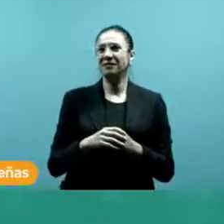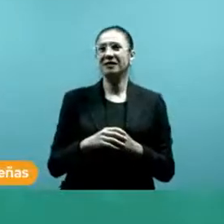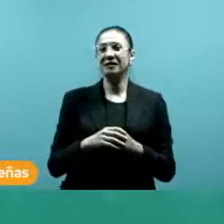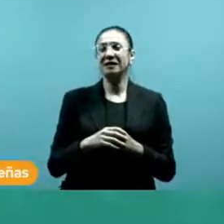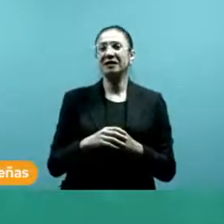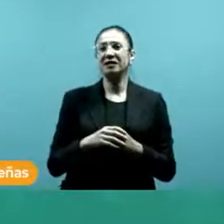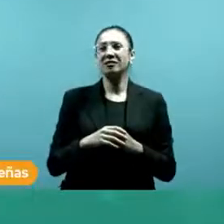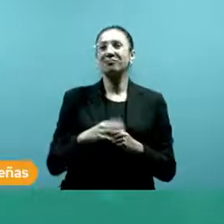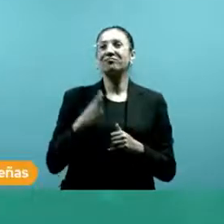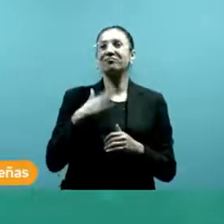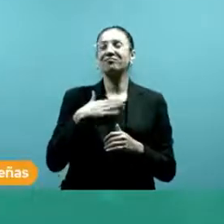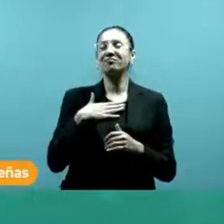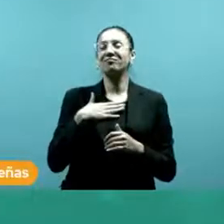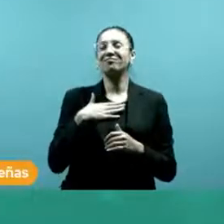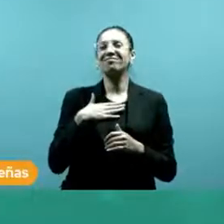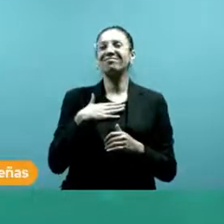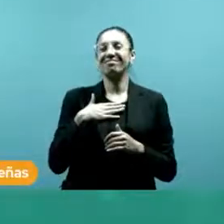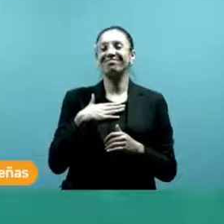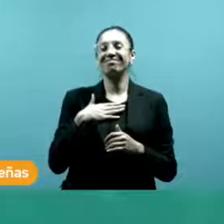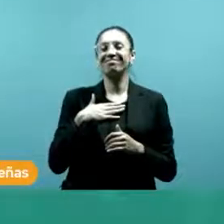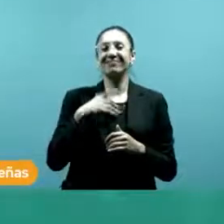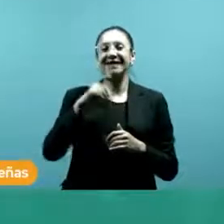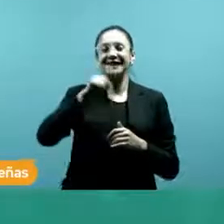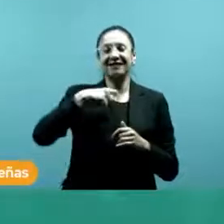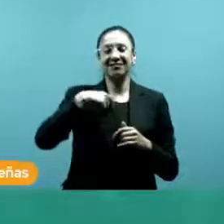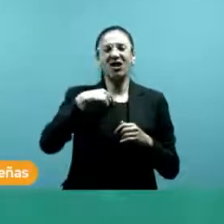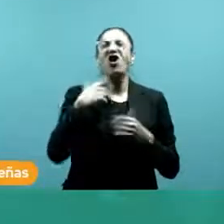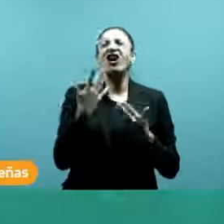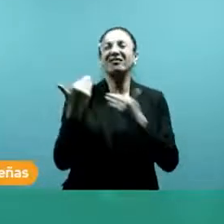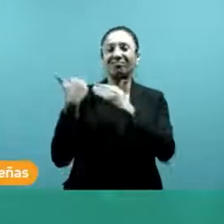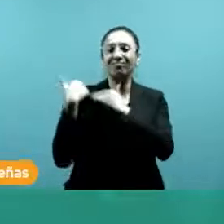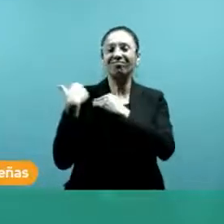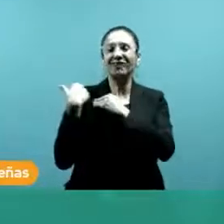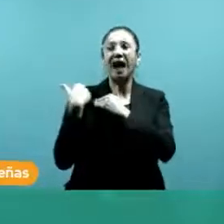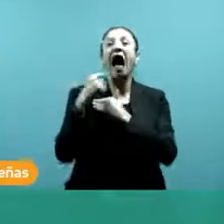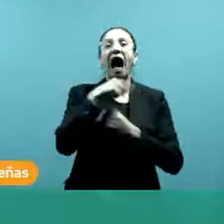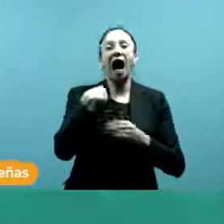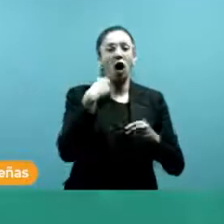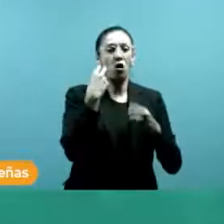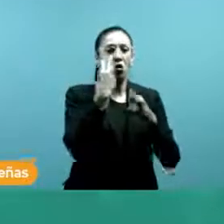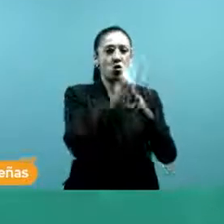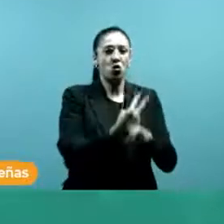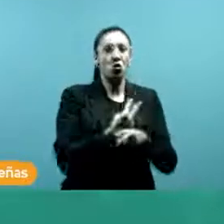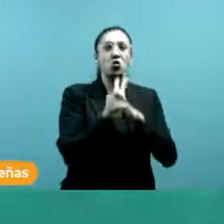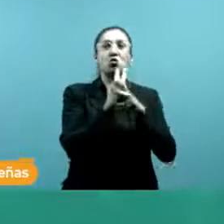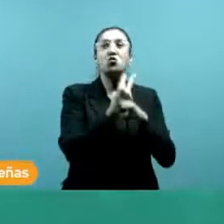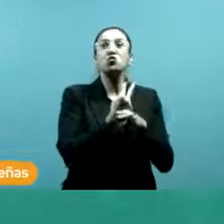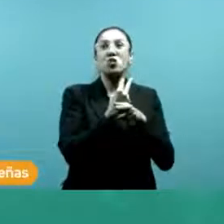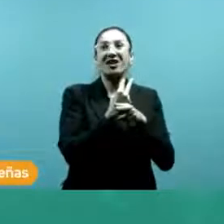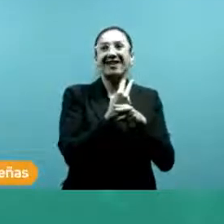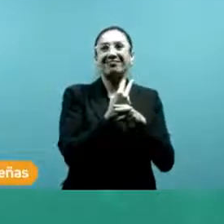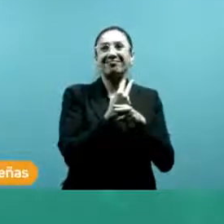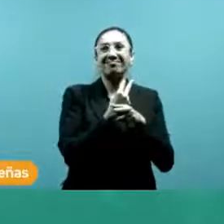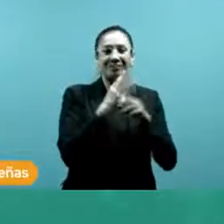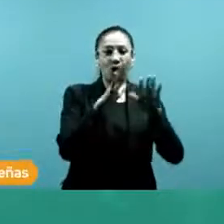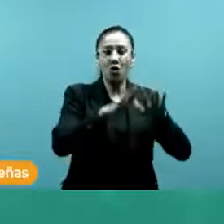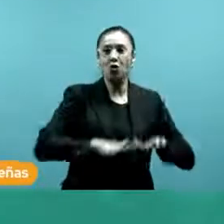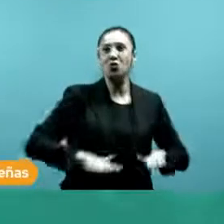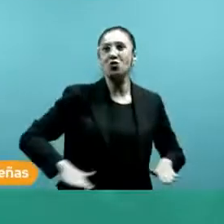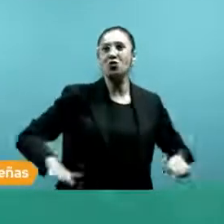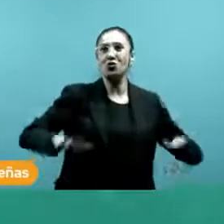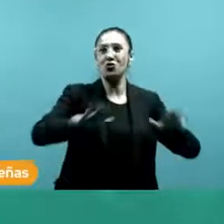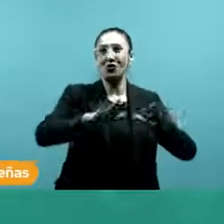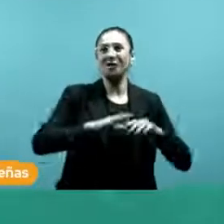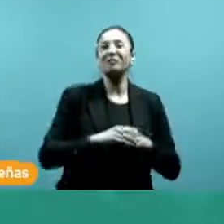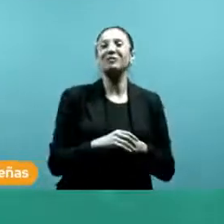two, those es two parts. Preservar estas dos partes. And indeed the conservation is a very important part of our mission. La and